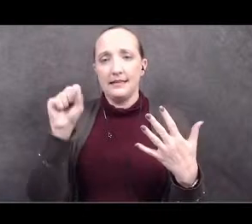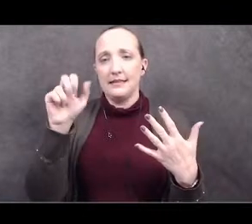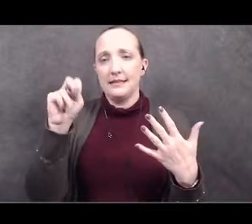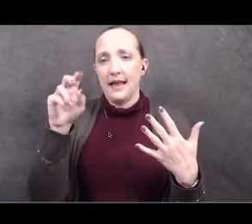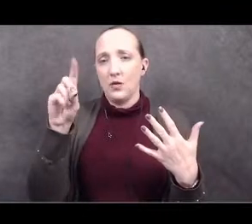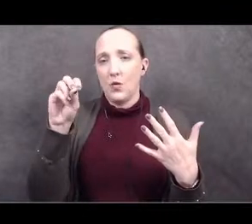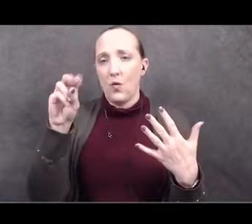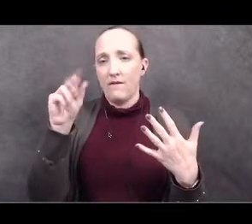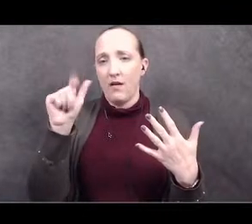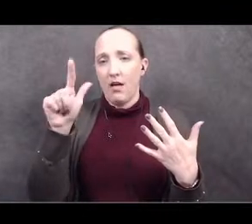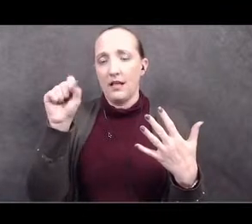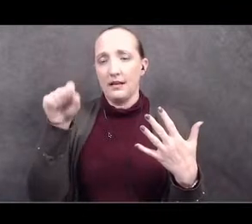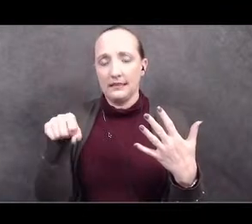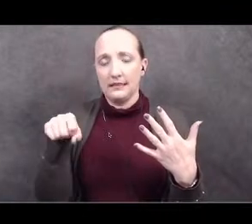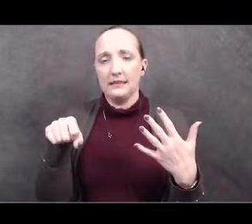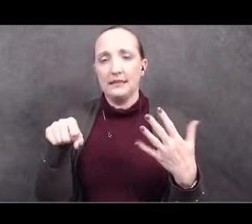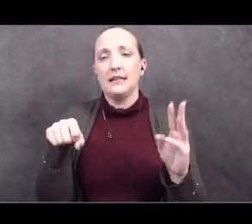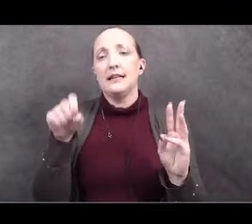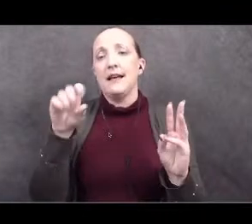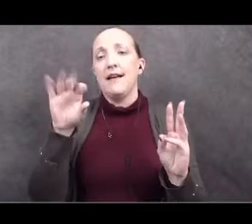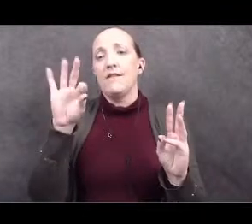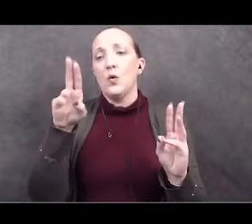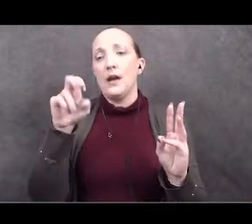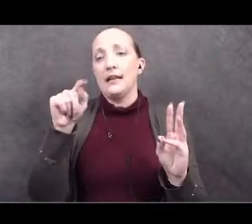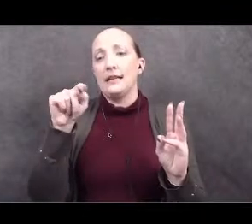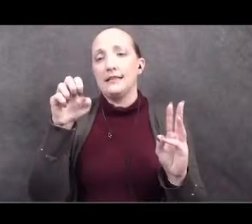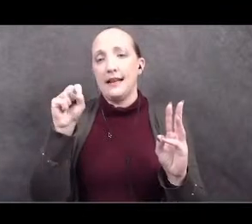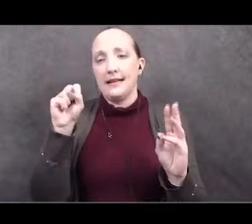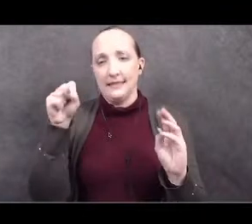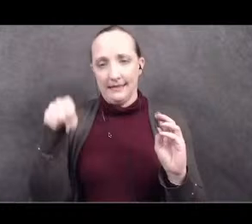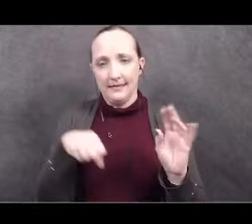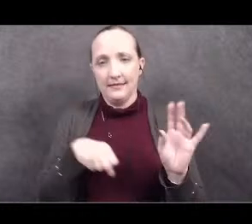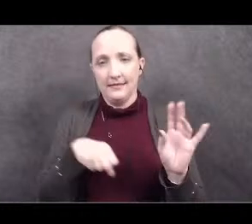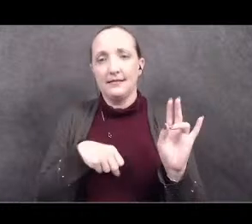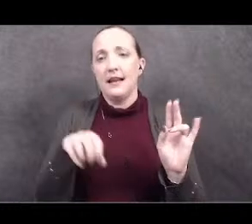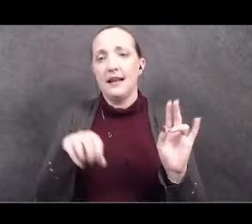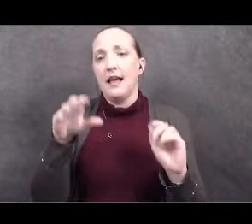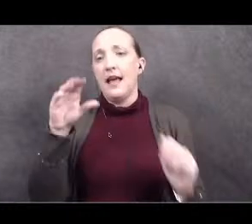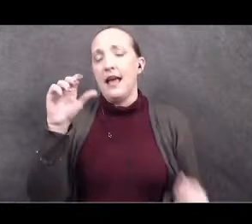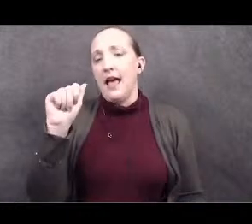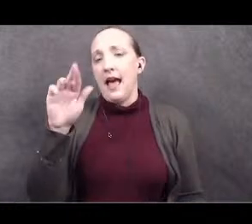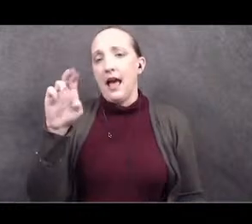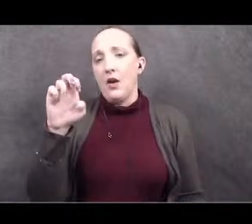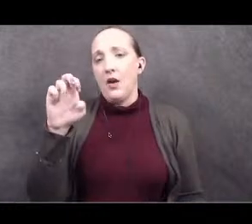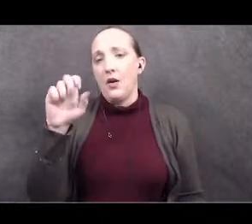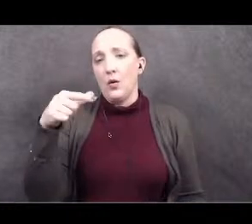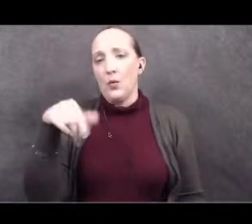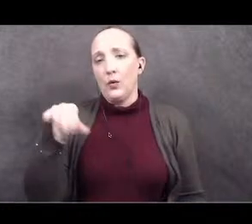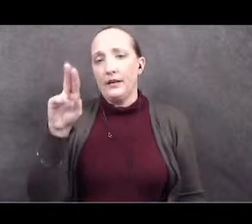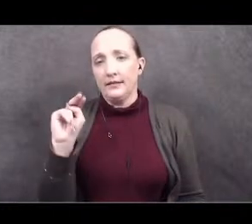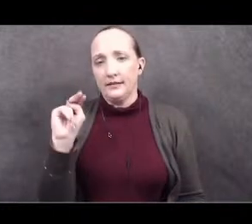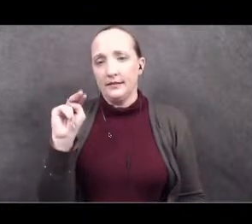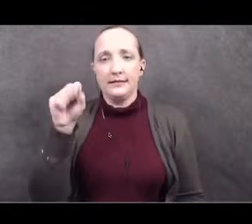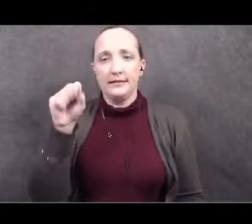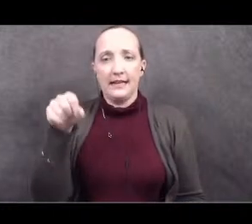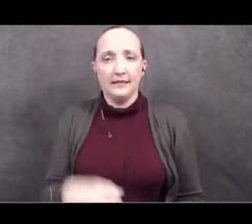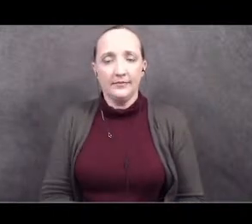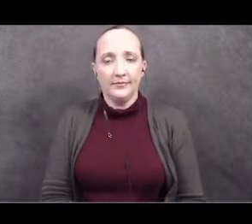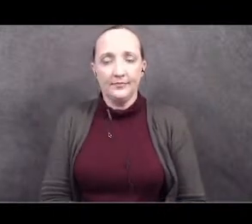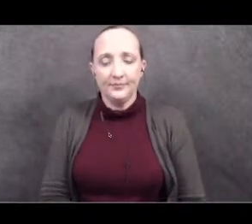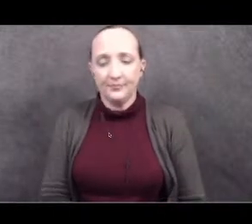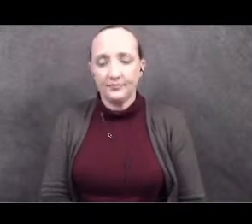sandal yes Mr pentes yes Miss adate yes thank